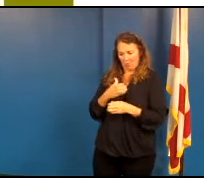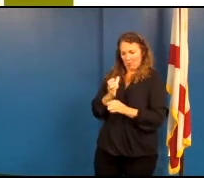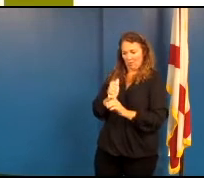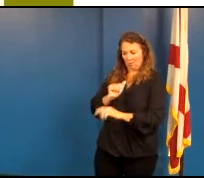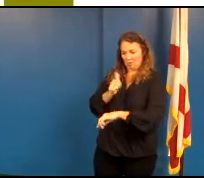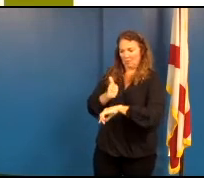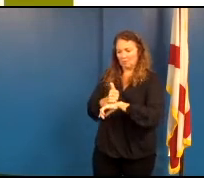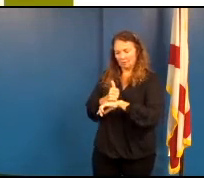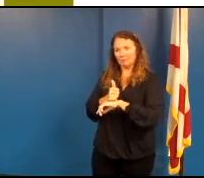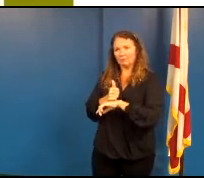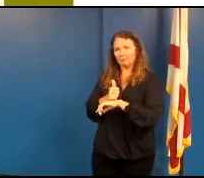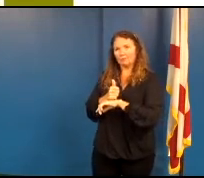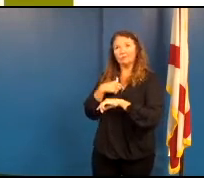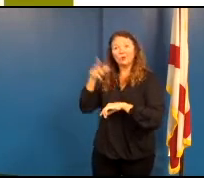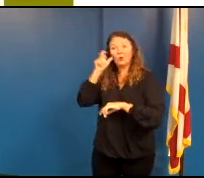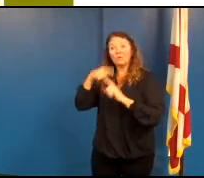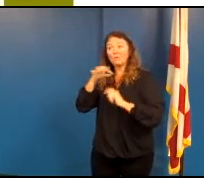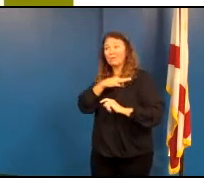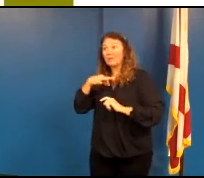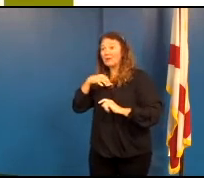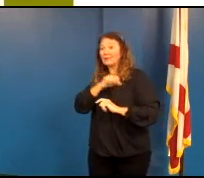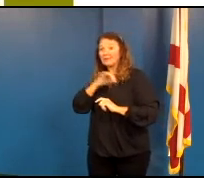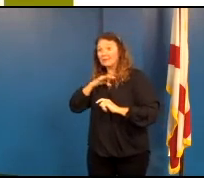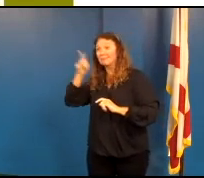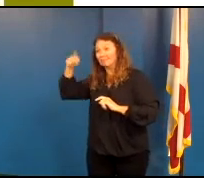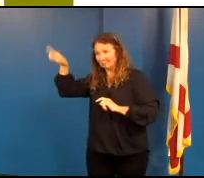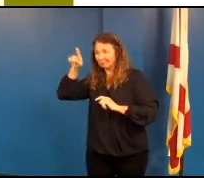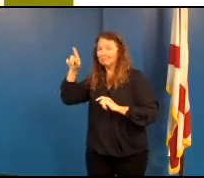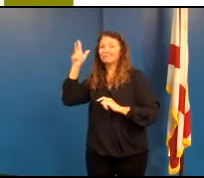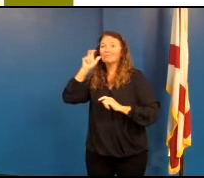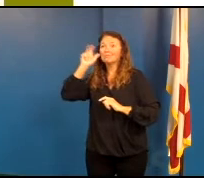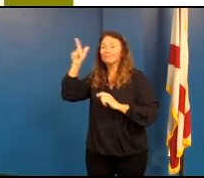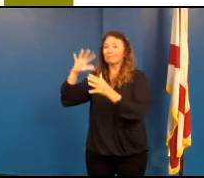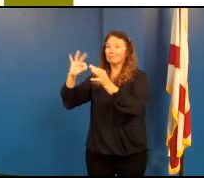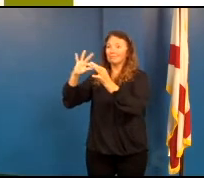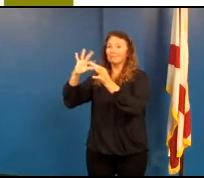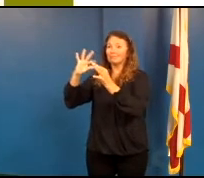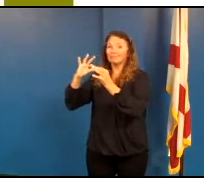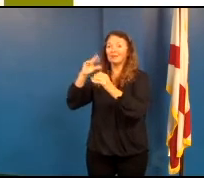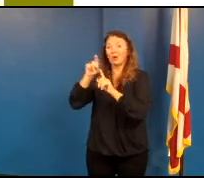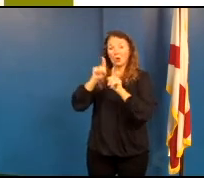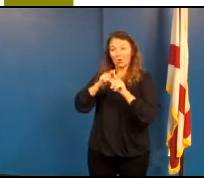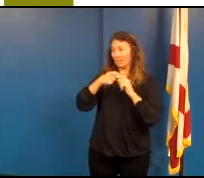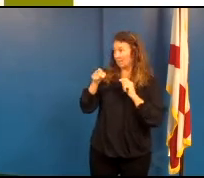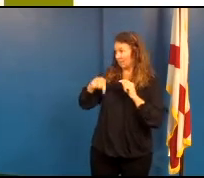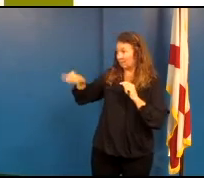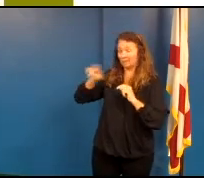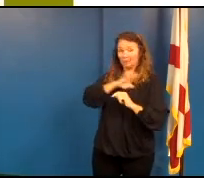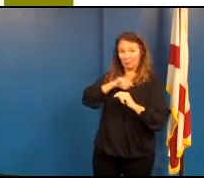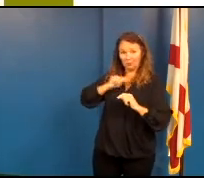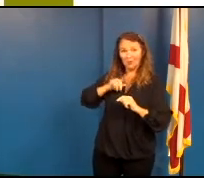things we heard also from faculty and staff, especially from the executive team and President Williams,